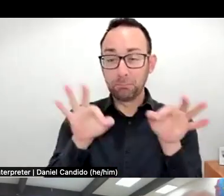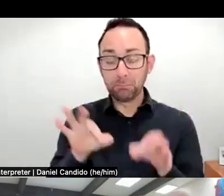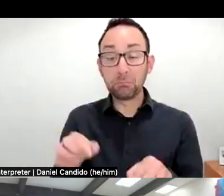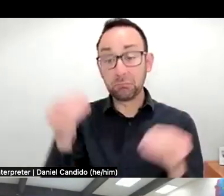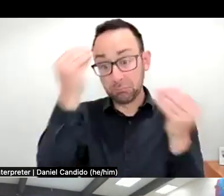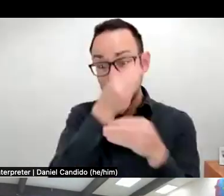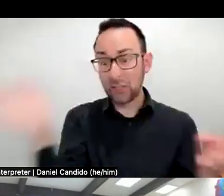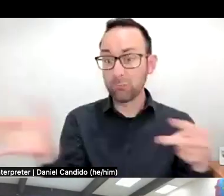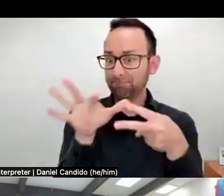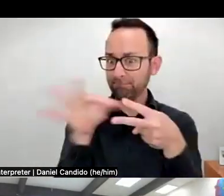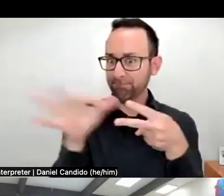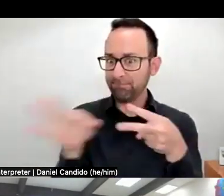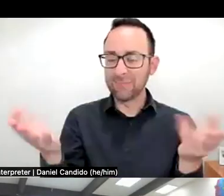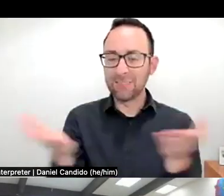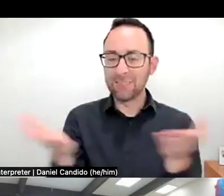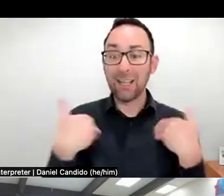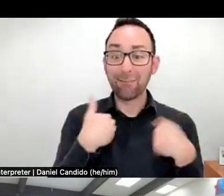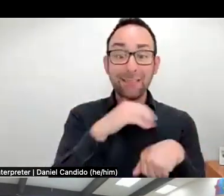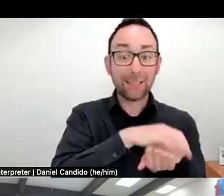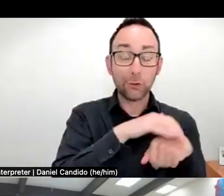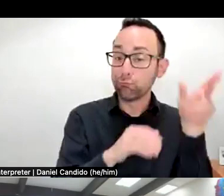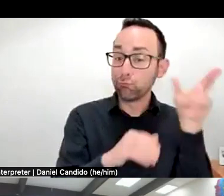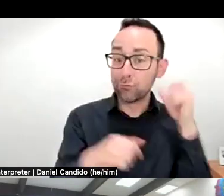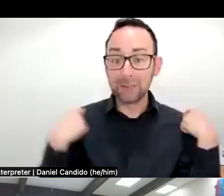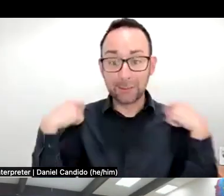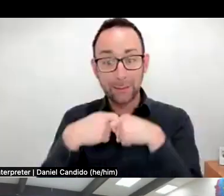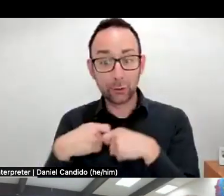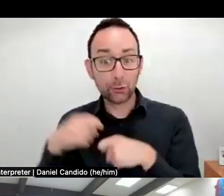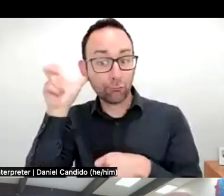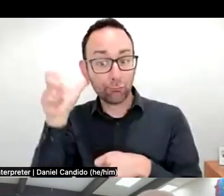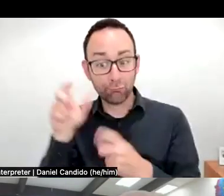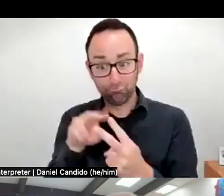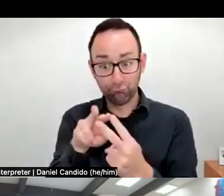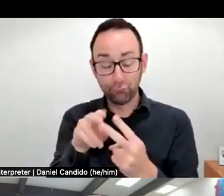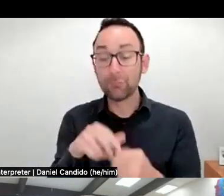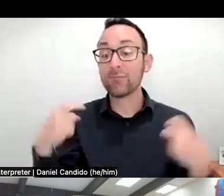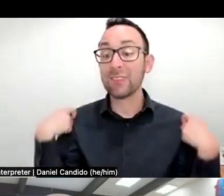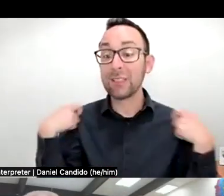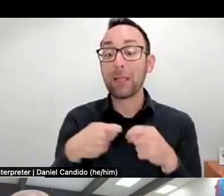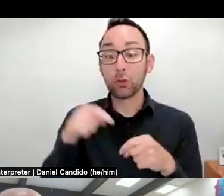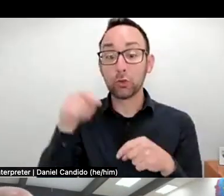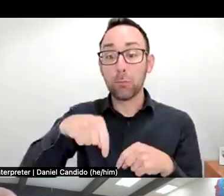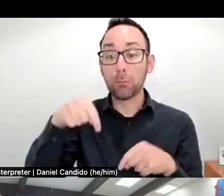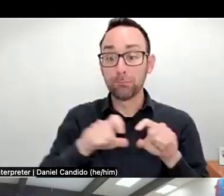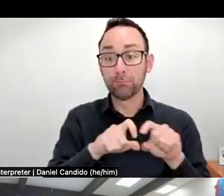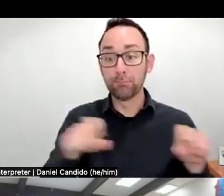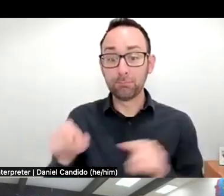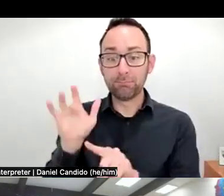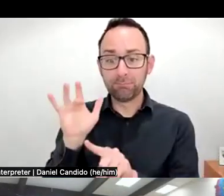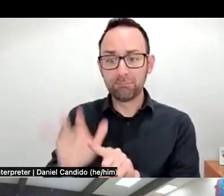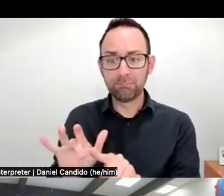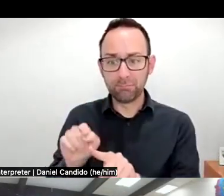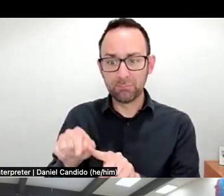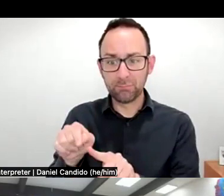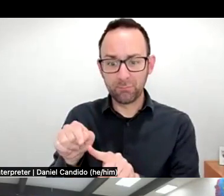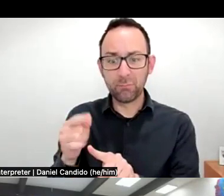Spanish interpretation, please click the interpretation button at the bottom right of your Zoom screen. You'll see